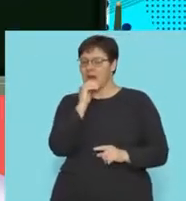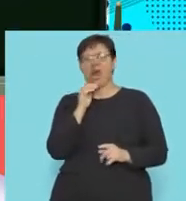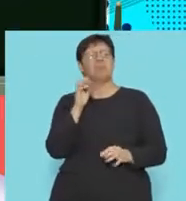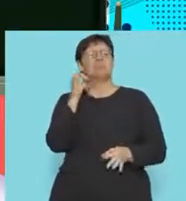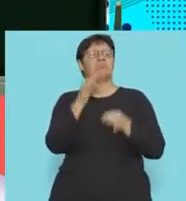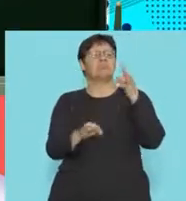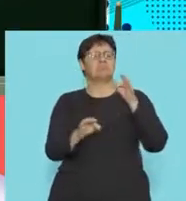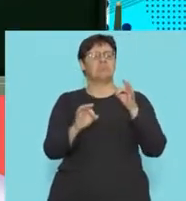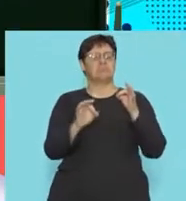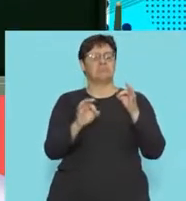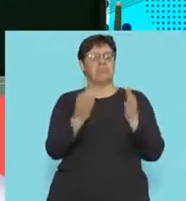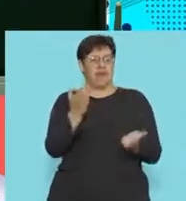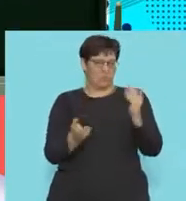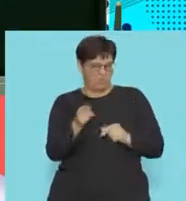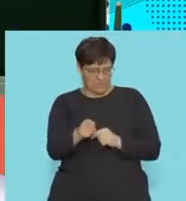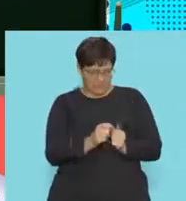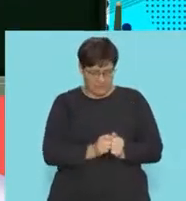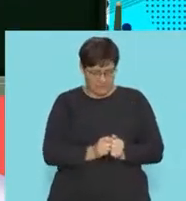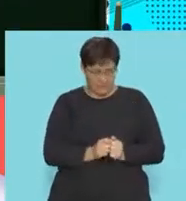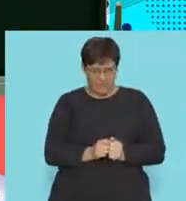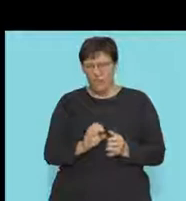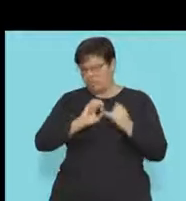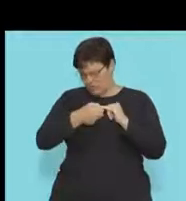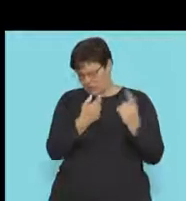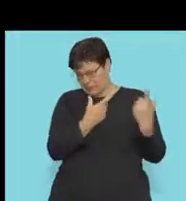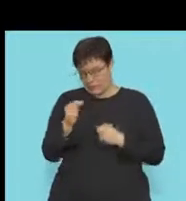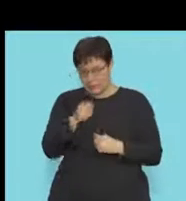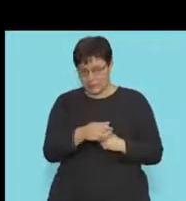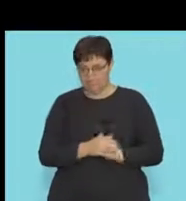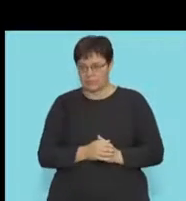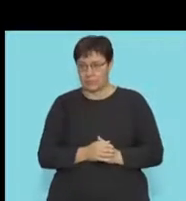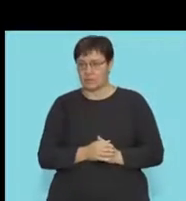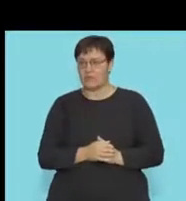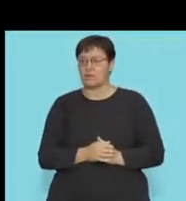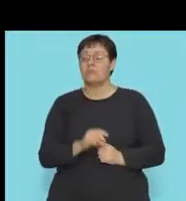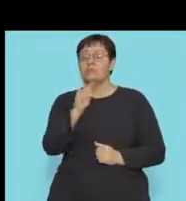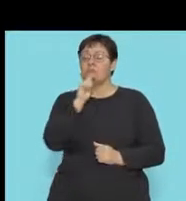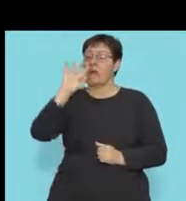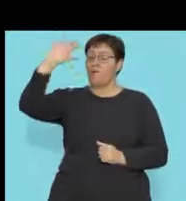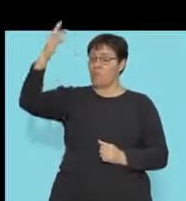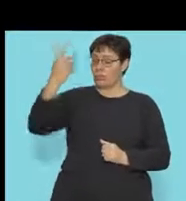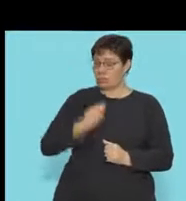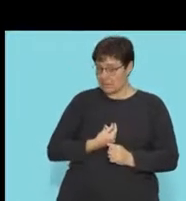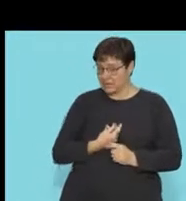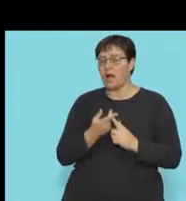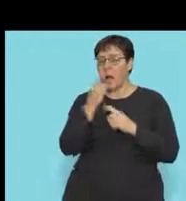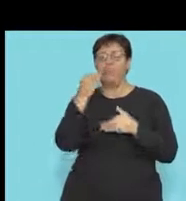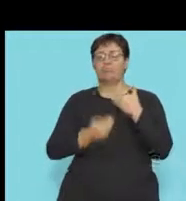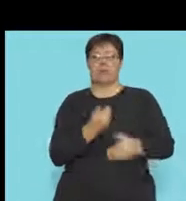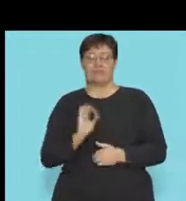simple equation. Let's try and do that in a bit. As I mentioned, photosynthesis is a